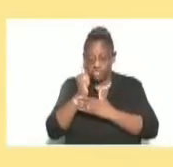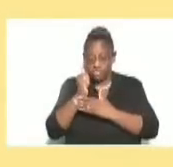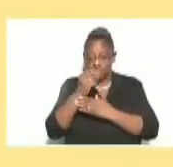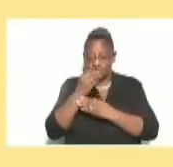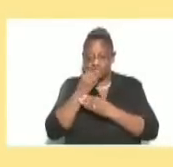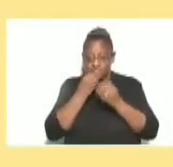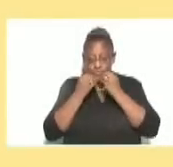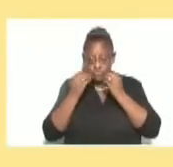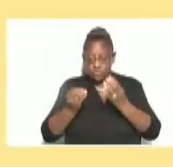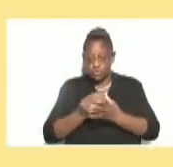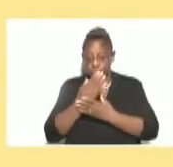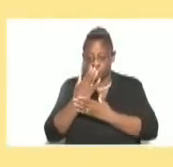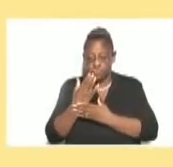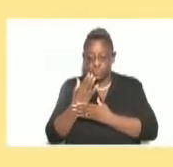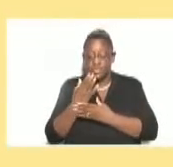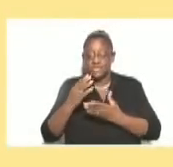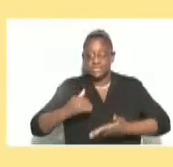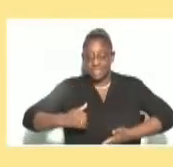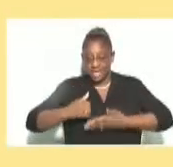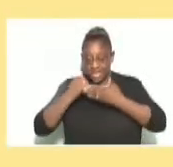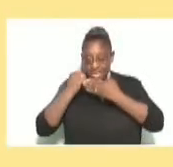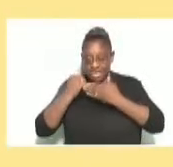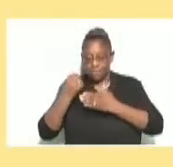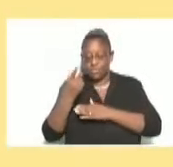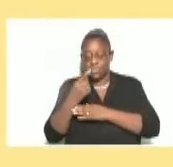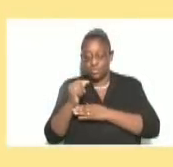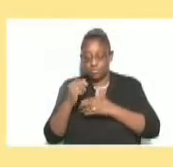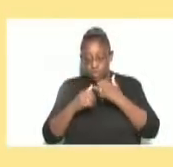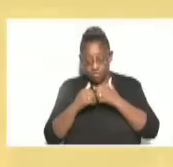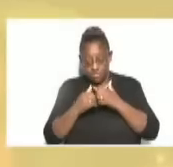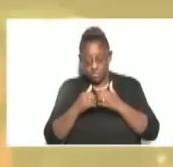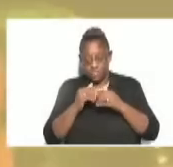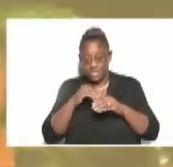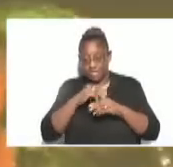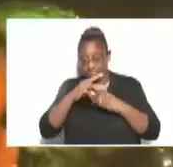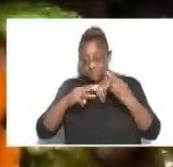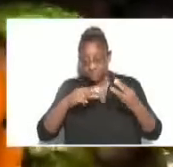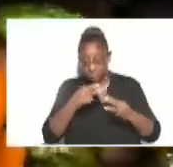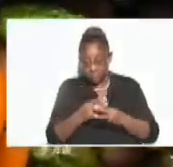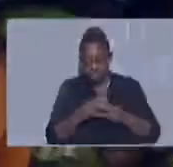production are to addressing the world's food problems.